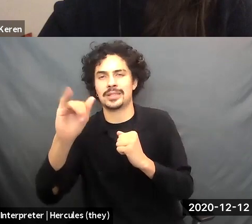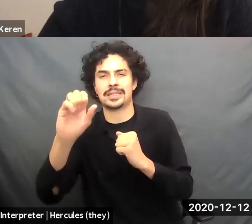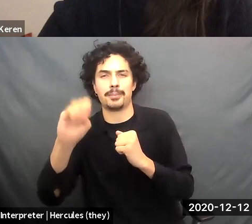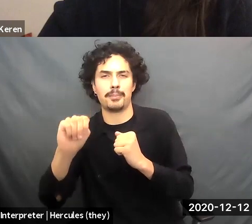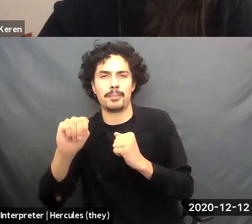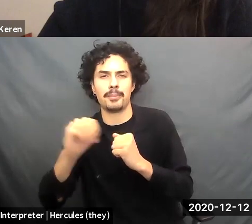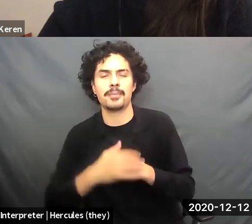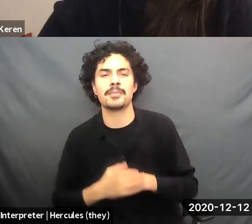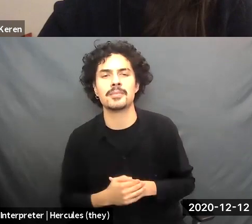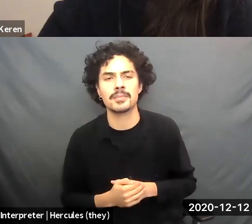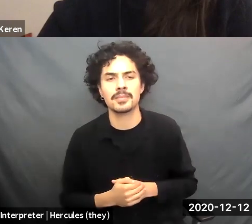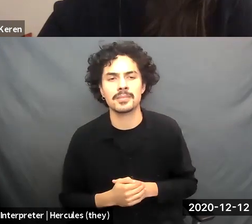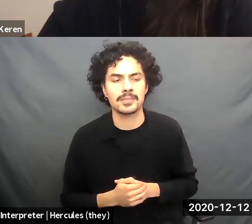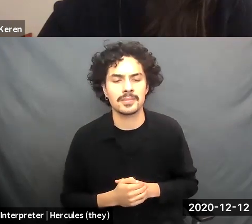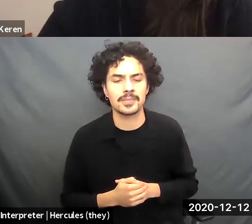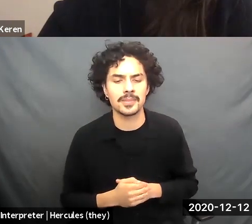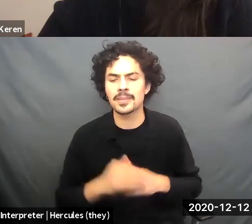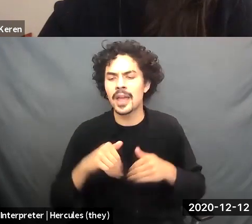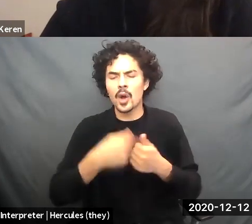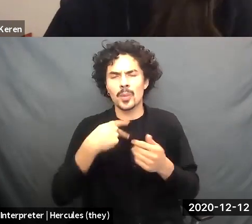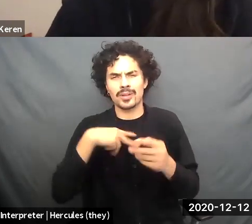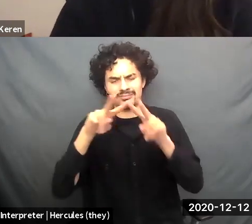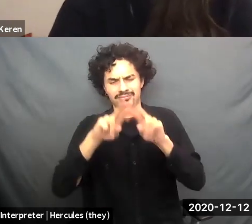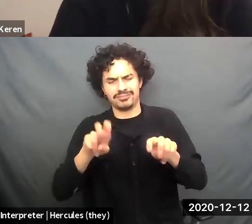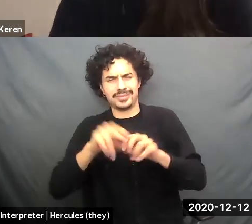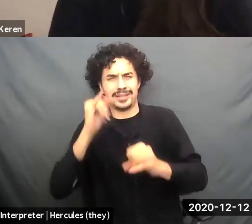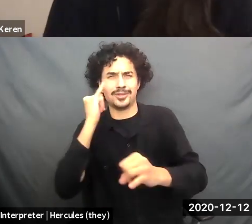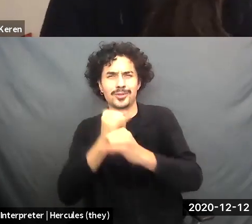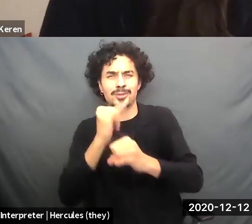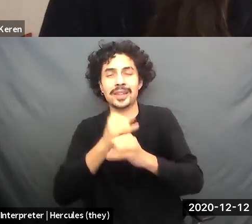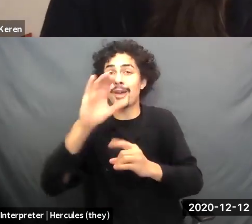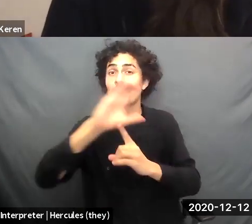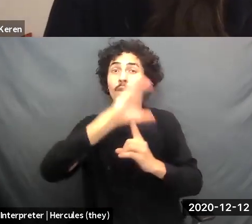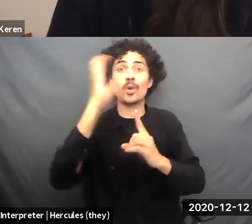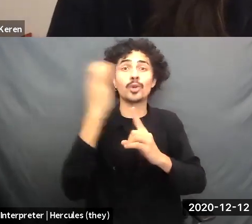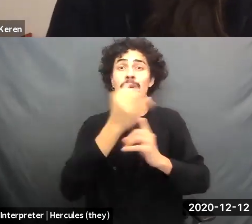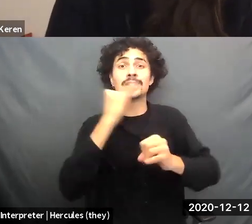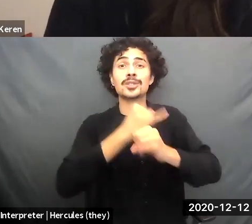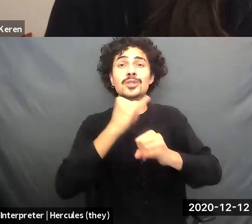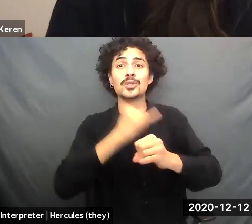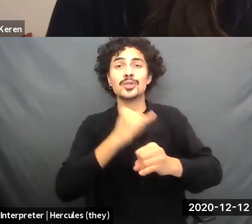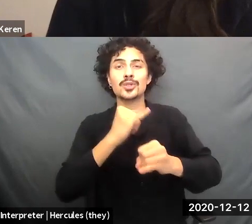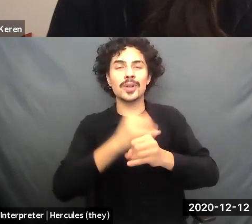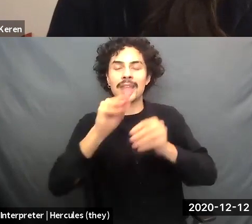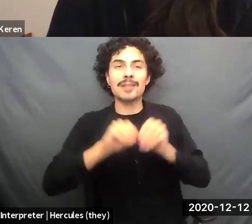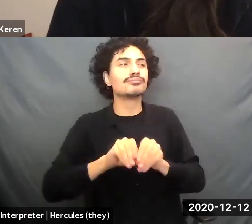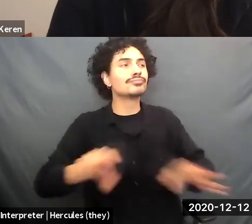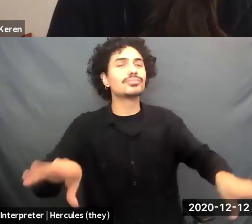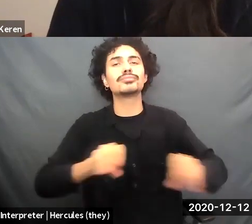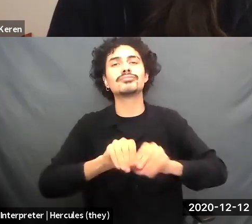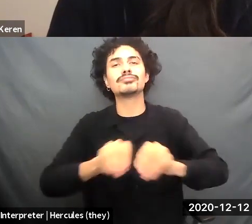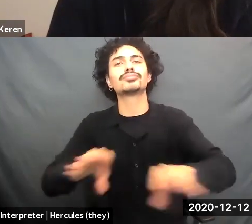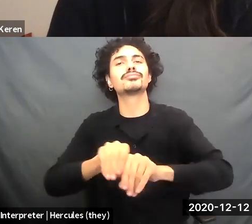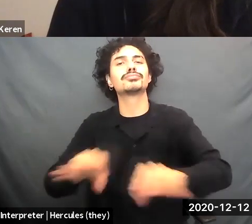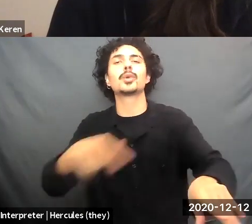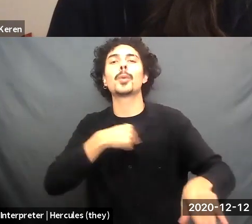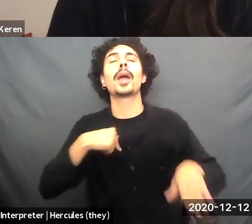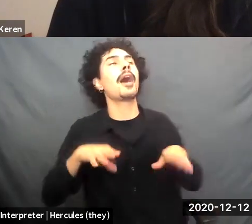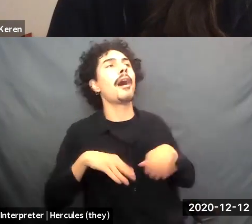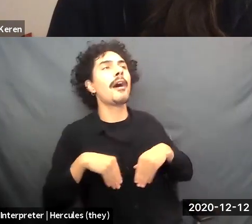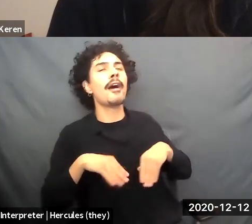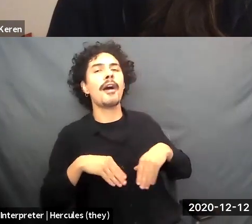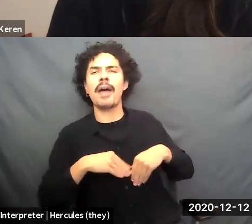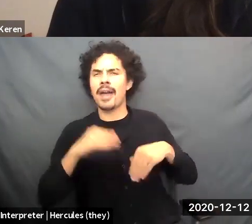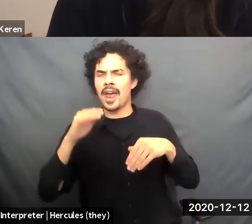institutions, institutions that are these cultural institutions, how do they reflect that in, in what they're